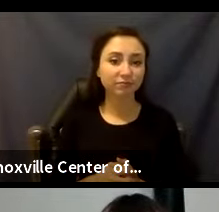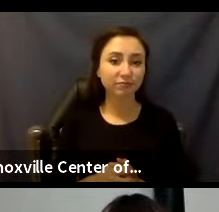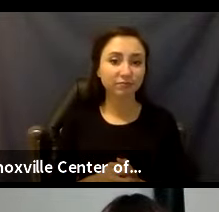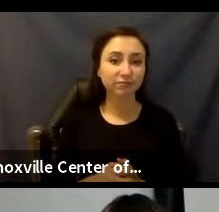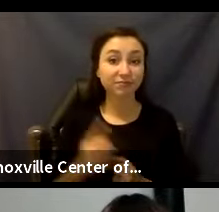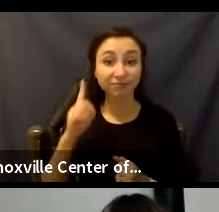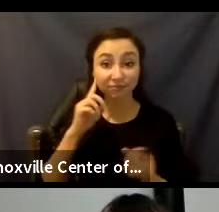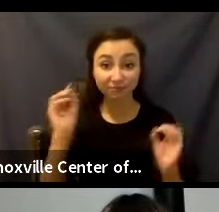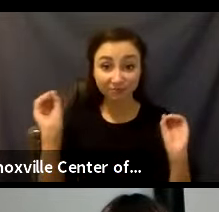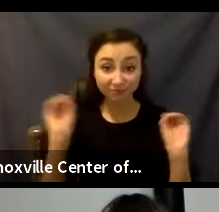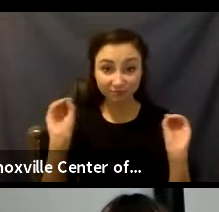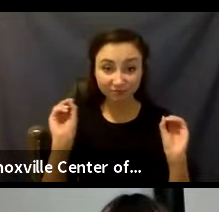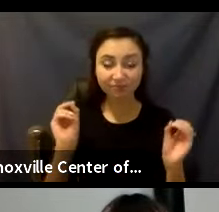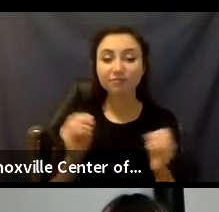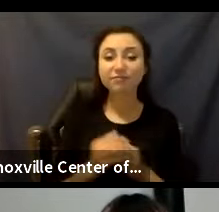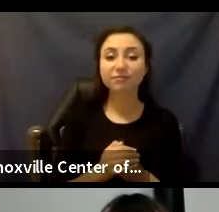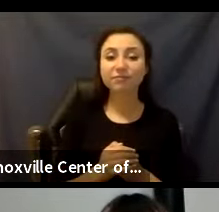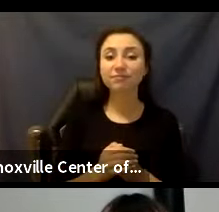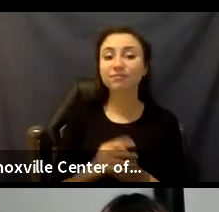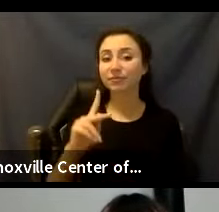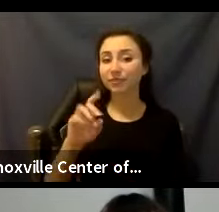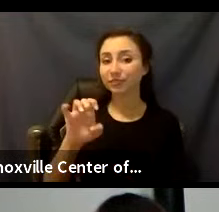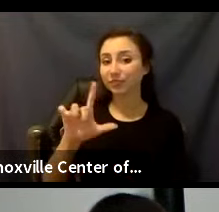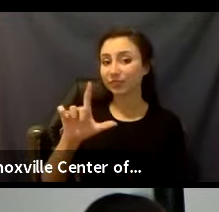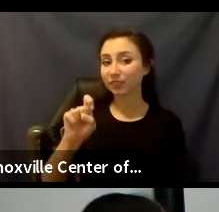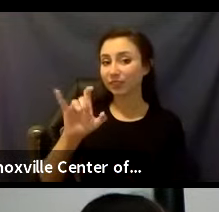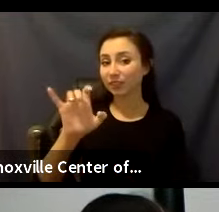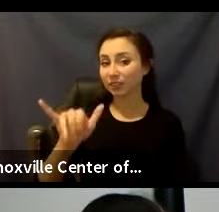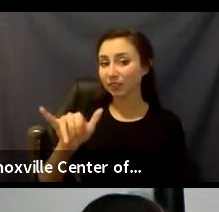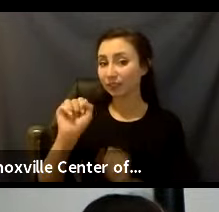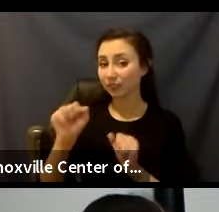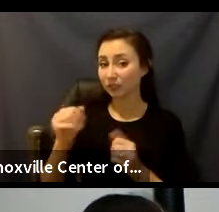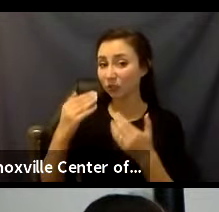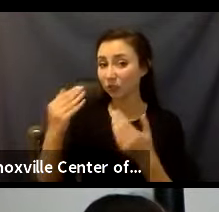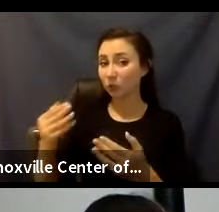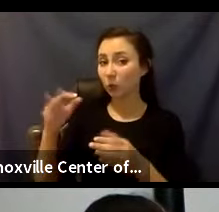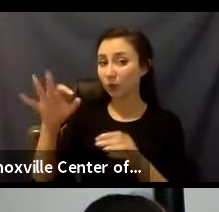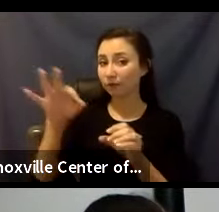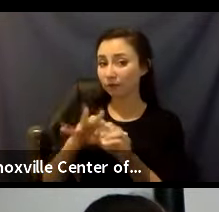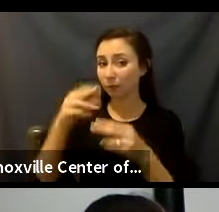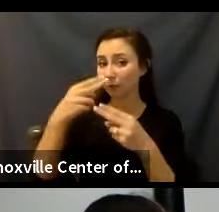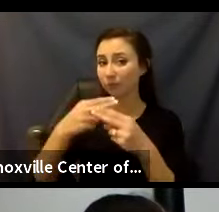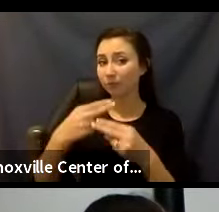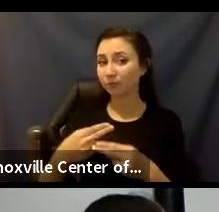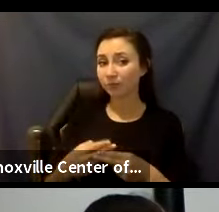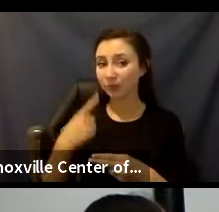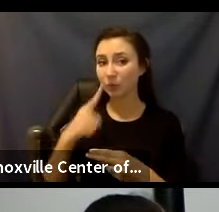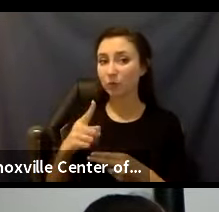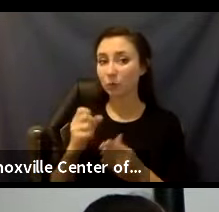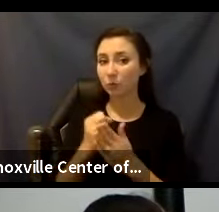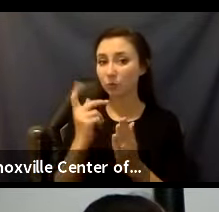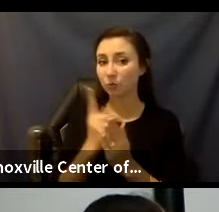Hearing none, Kelsey, could you give us a roll call vote on the approval of the minutes, please?